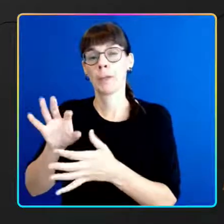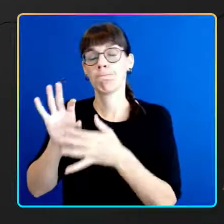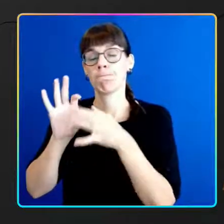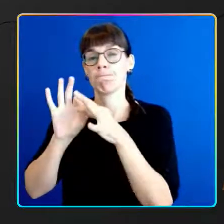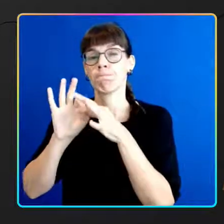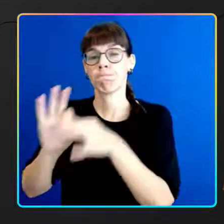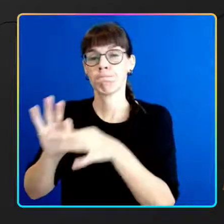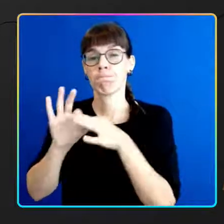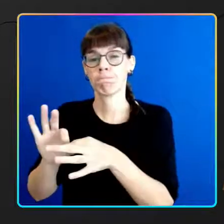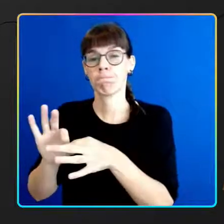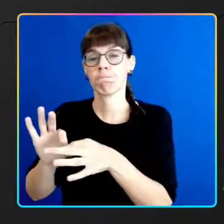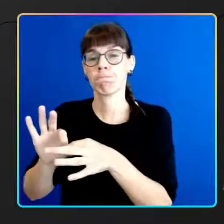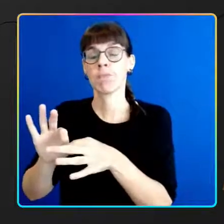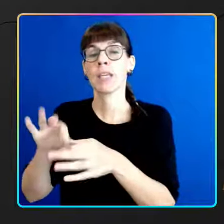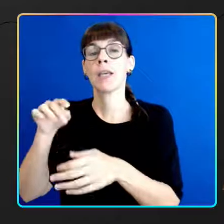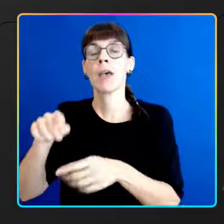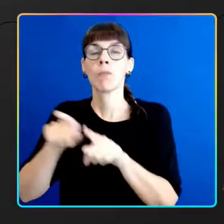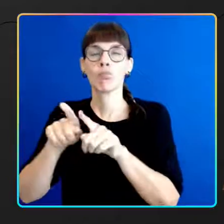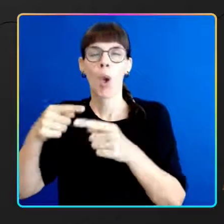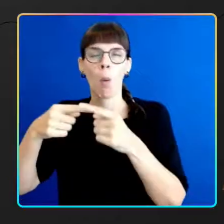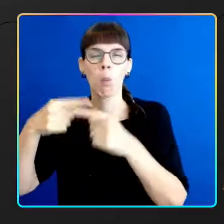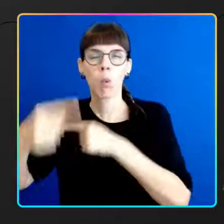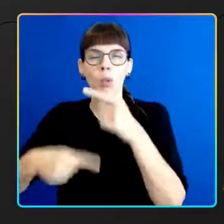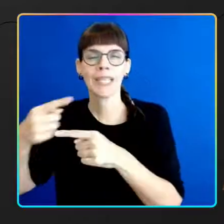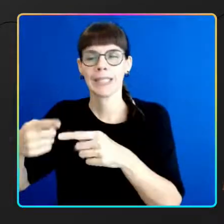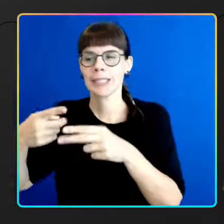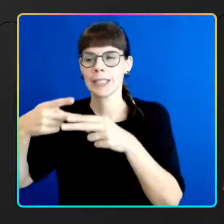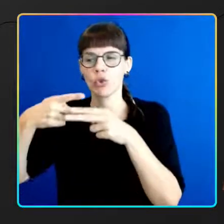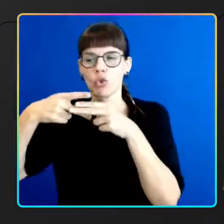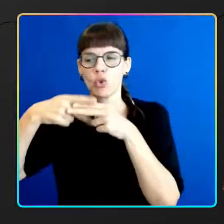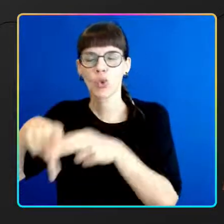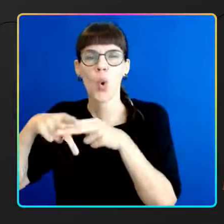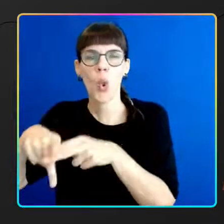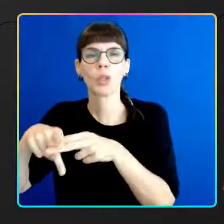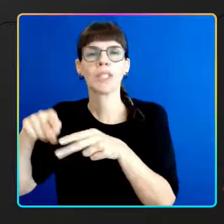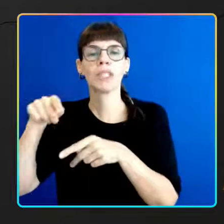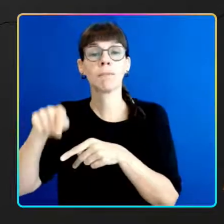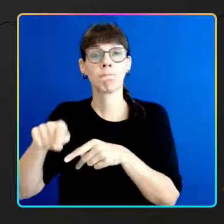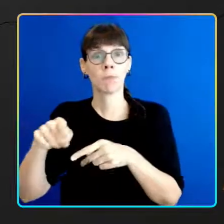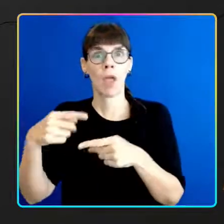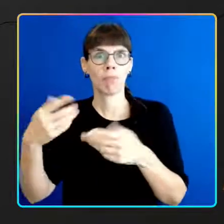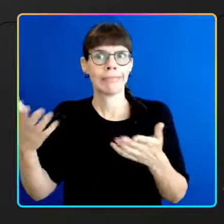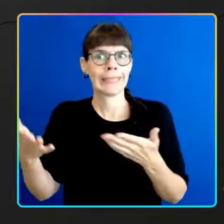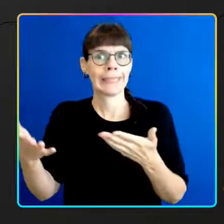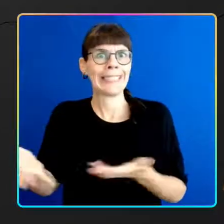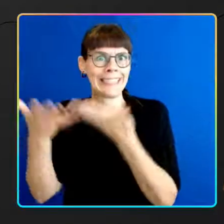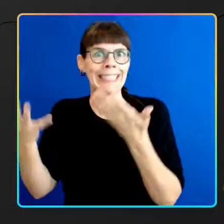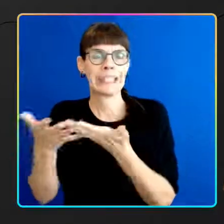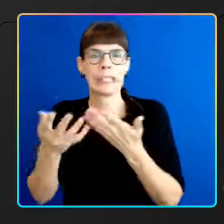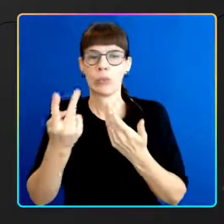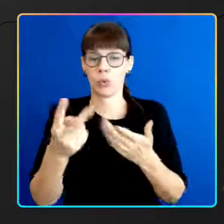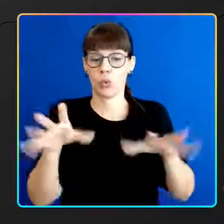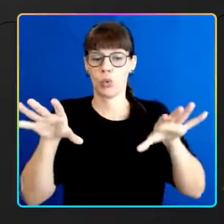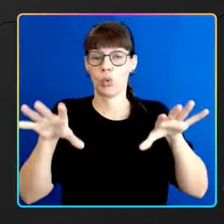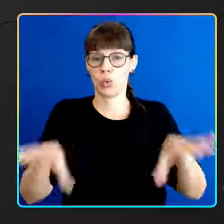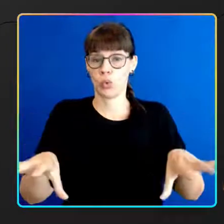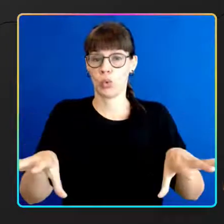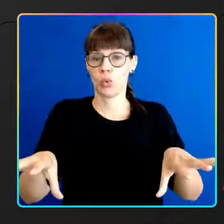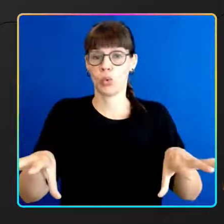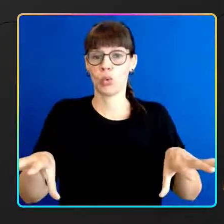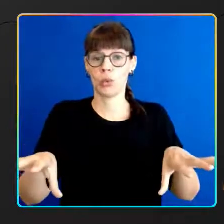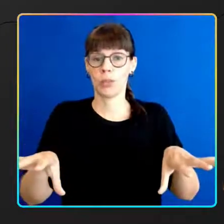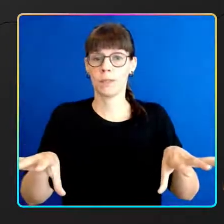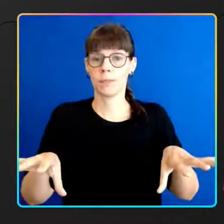image processing tools that's very easy. People can do that. So two different workshops, one material come from